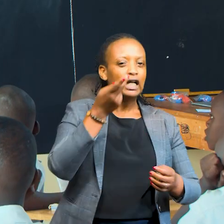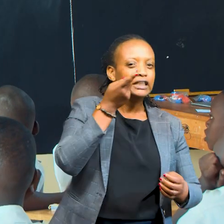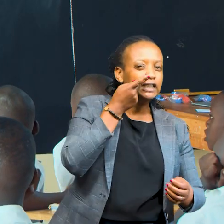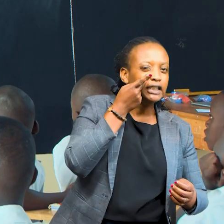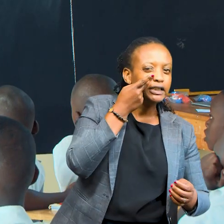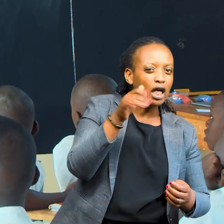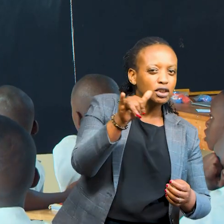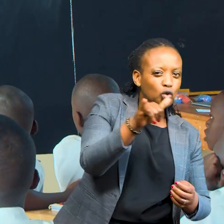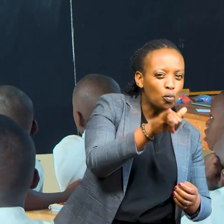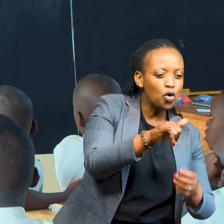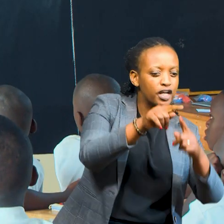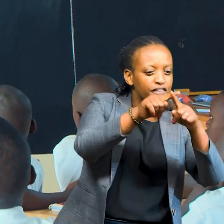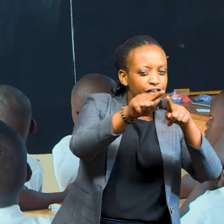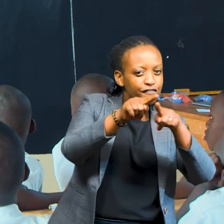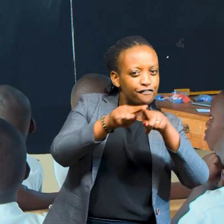Common difference